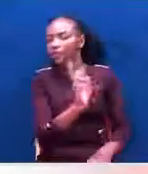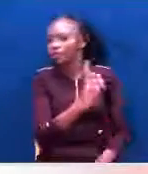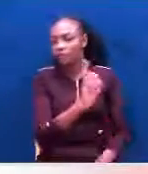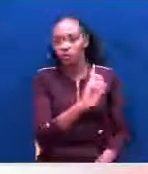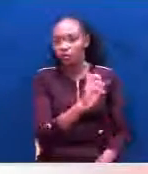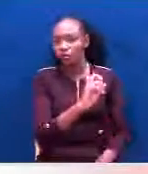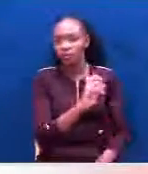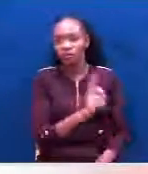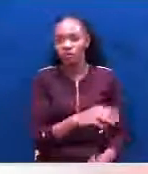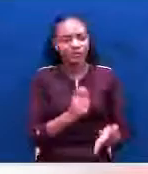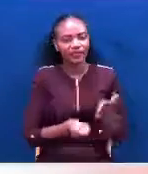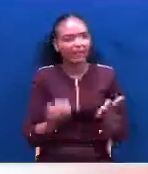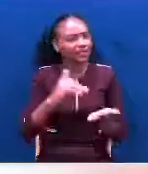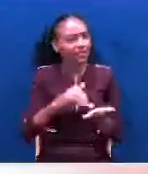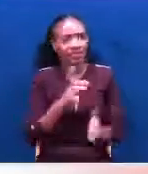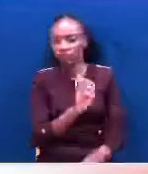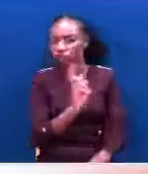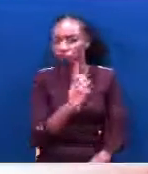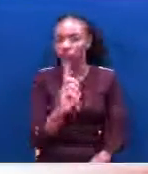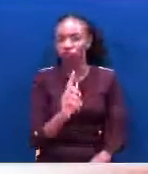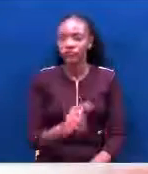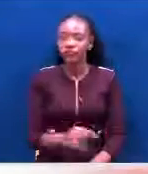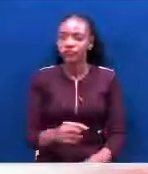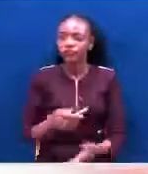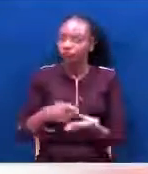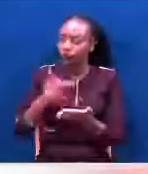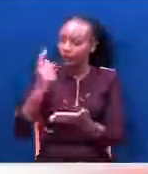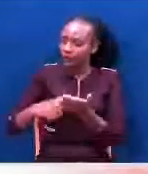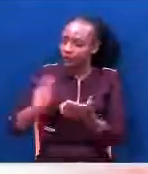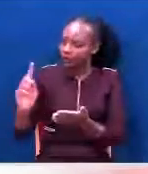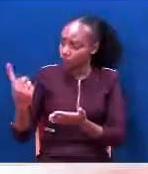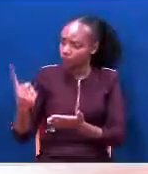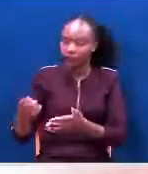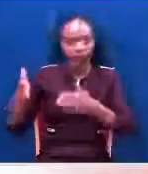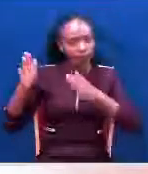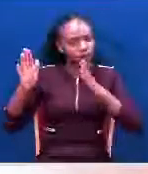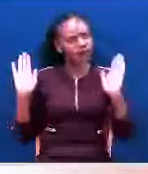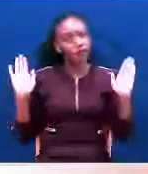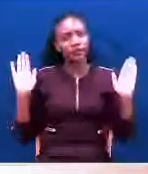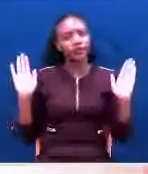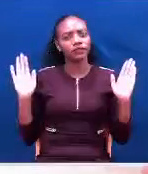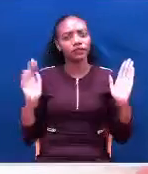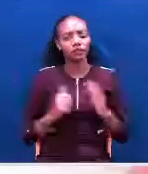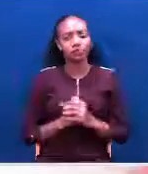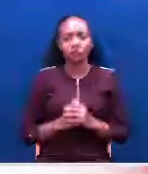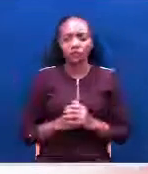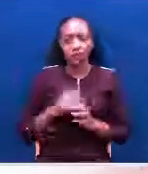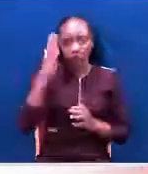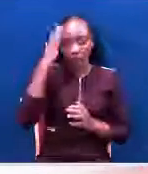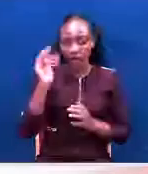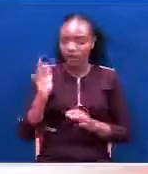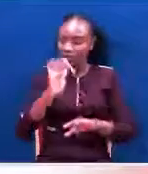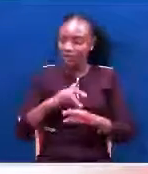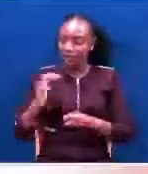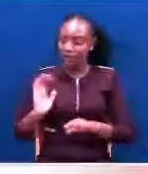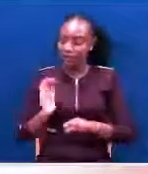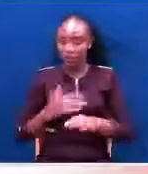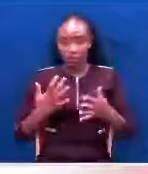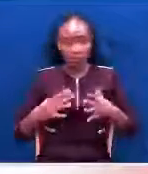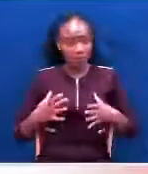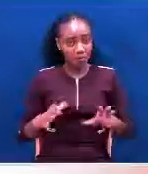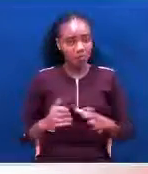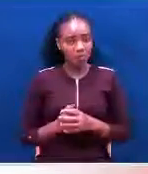don't have to pay taxes in Nairobi and Taita Taveta as you take your fresh produce to the market in Mombasa, because this has been affecting our people.